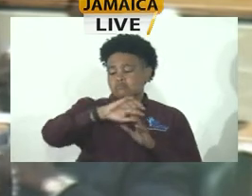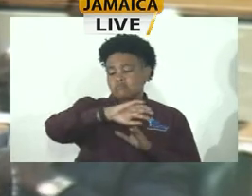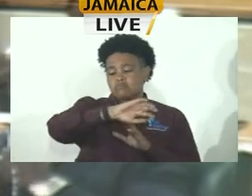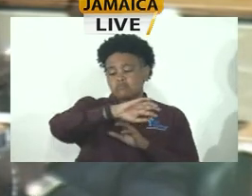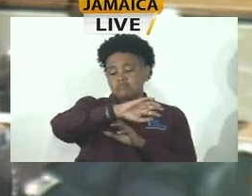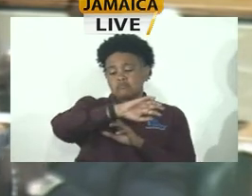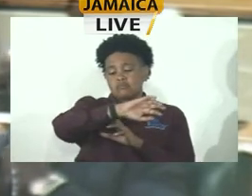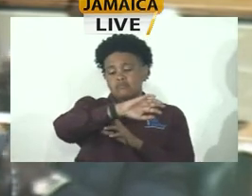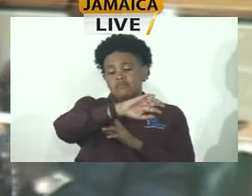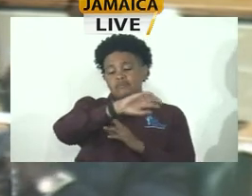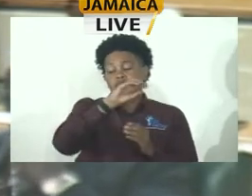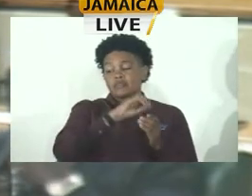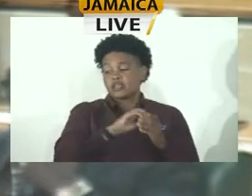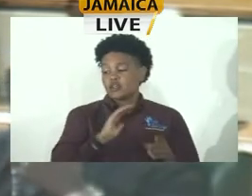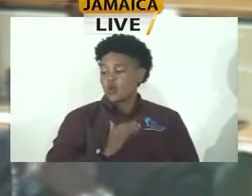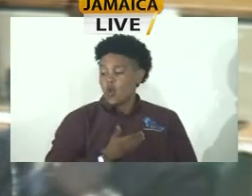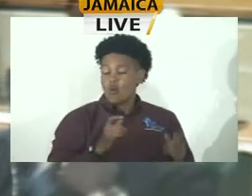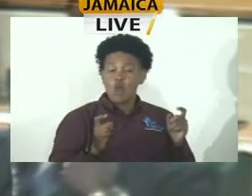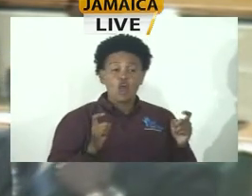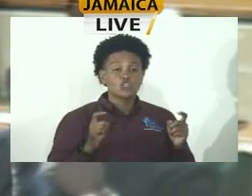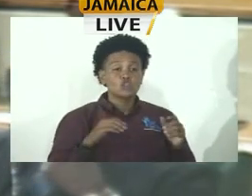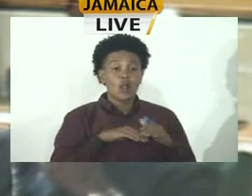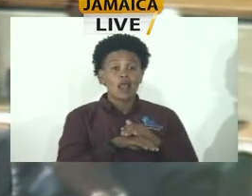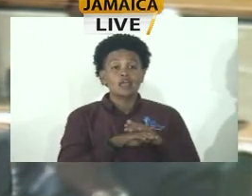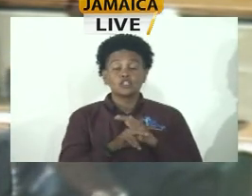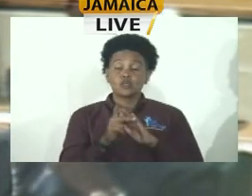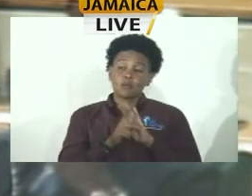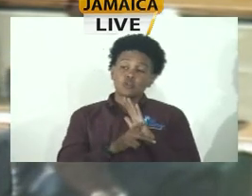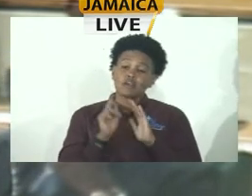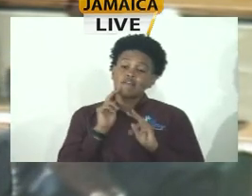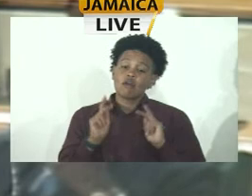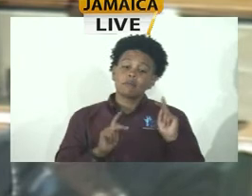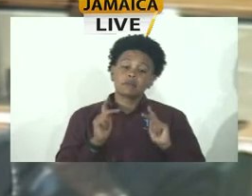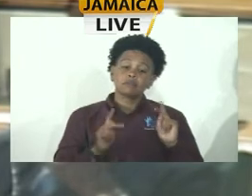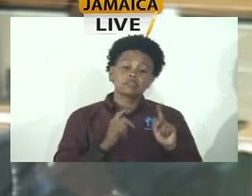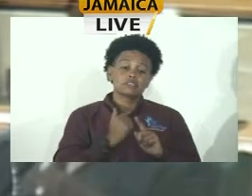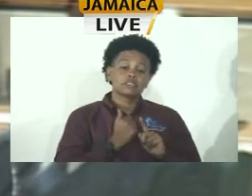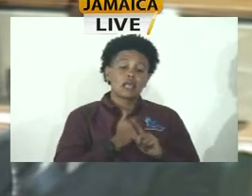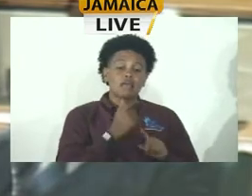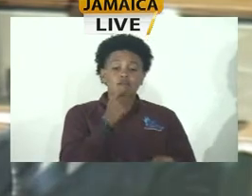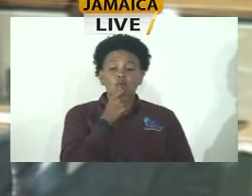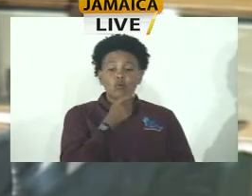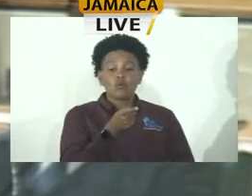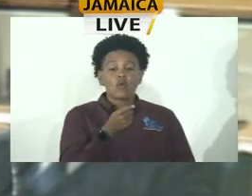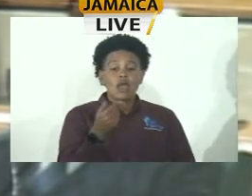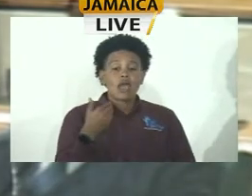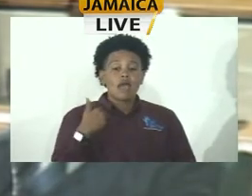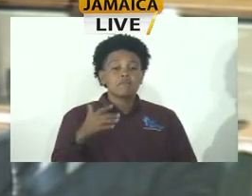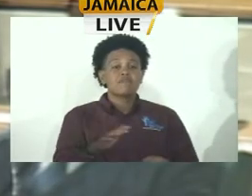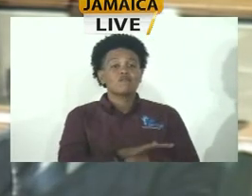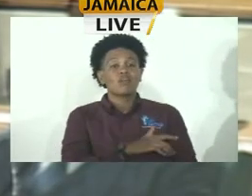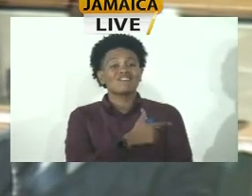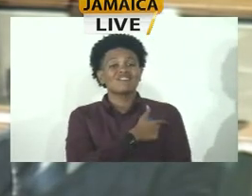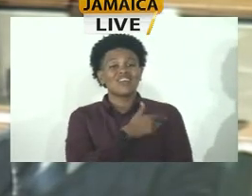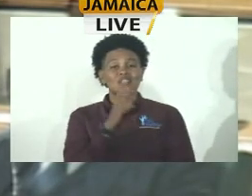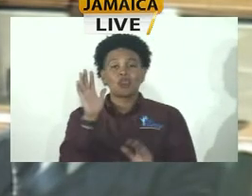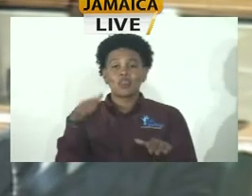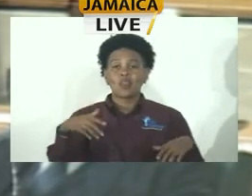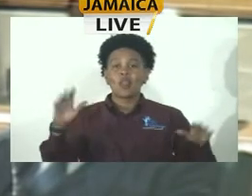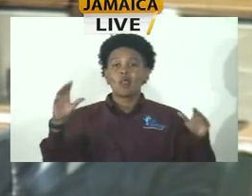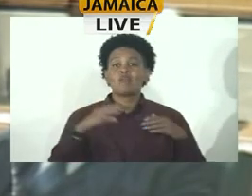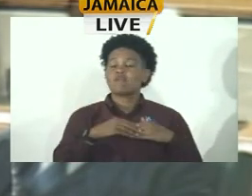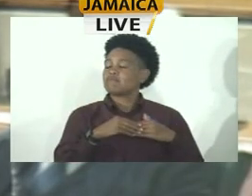within our control entry protocols for persons who have been fully vaccinated